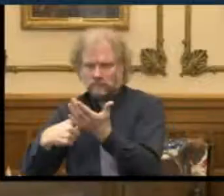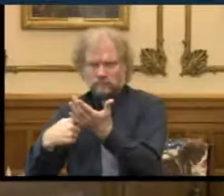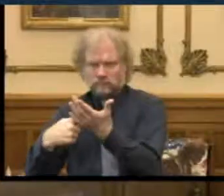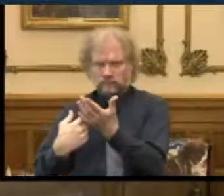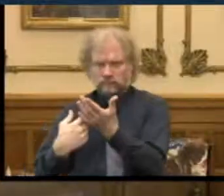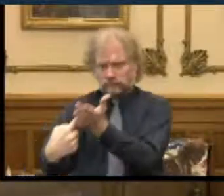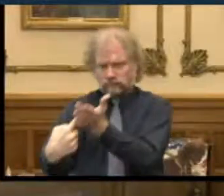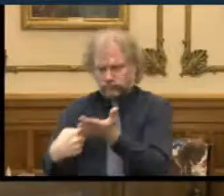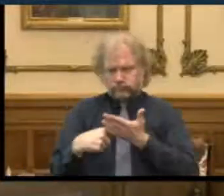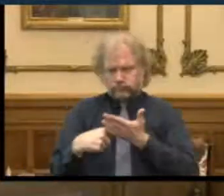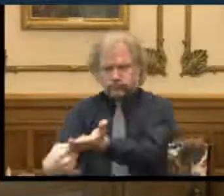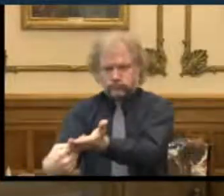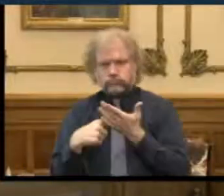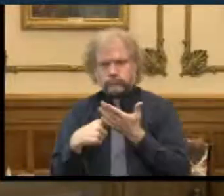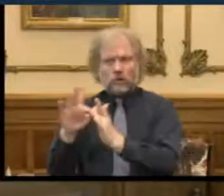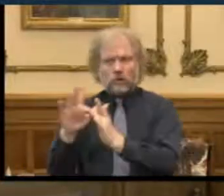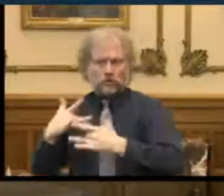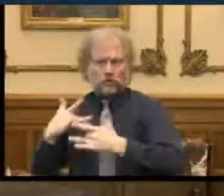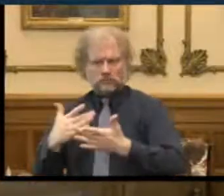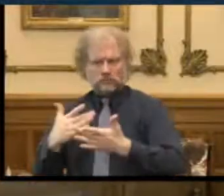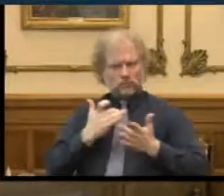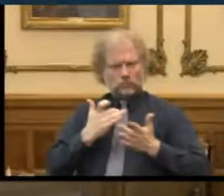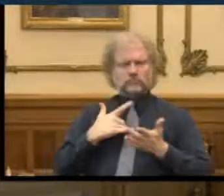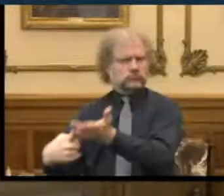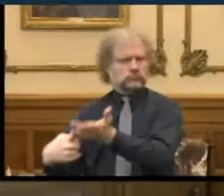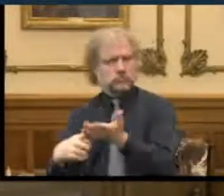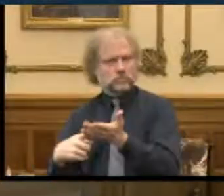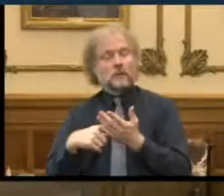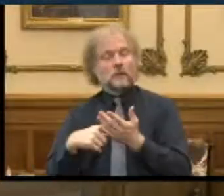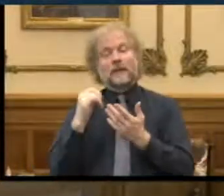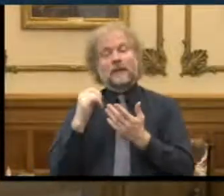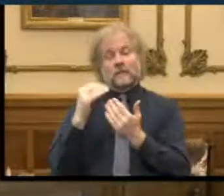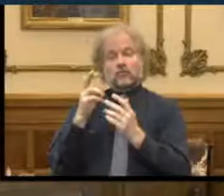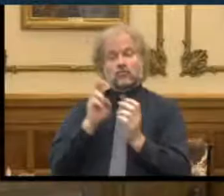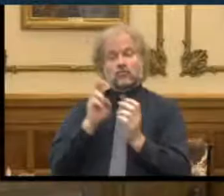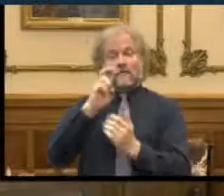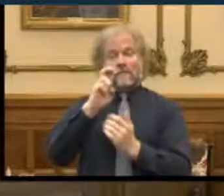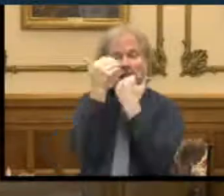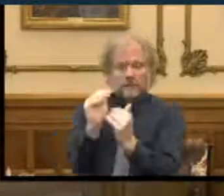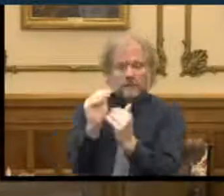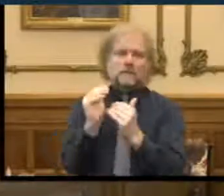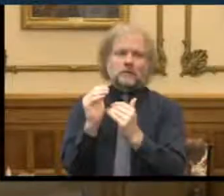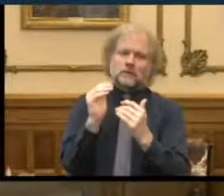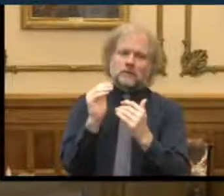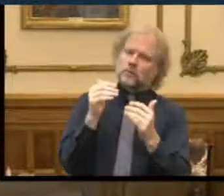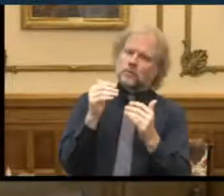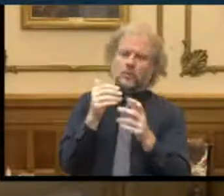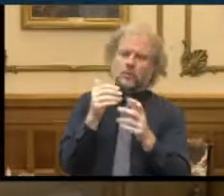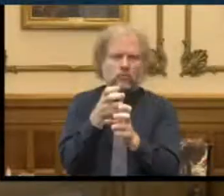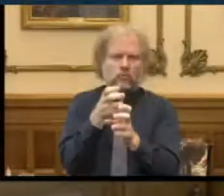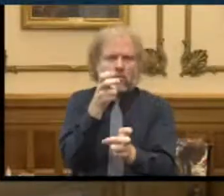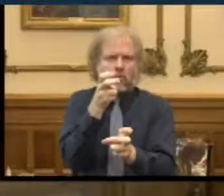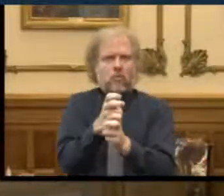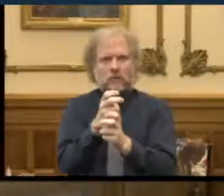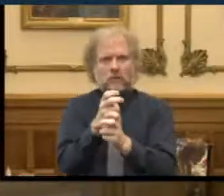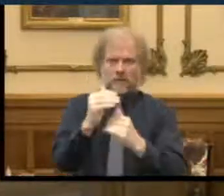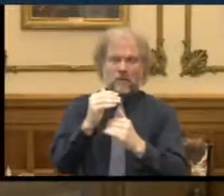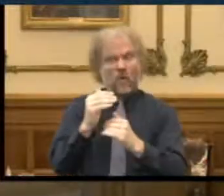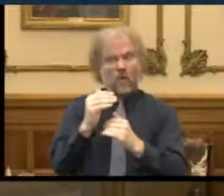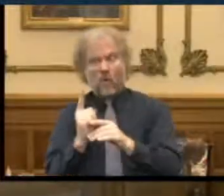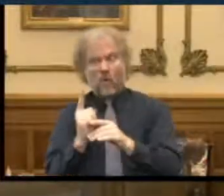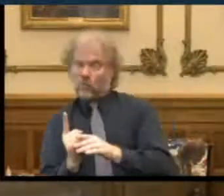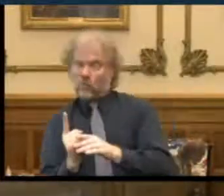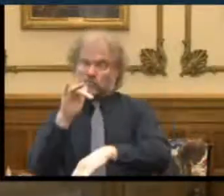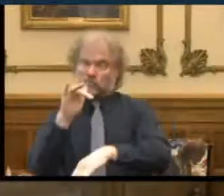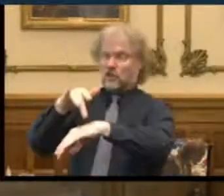having particular concerns. I think that when you limit travel, that's a very hard thing to limit. Oh, if you went to Indiana and